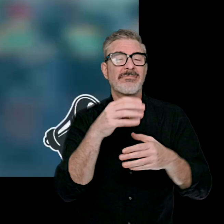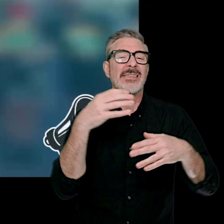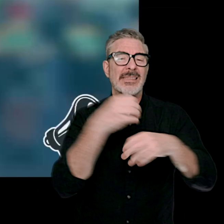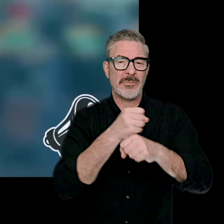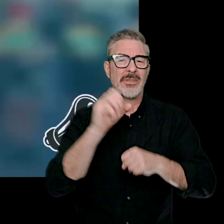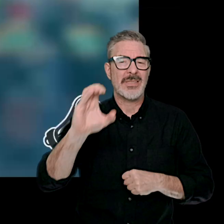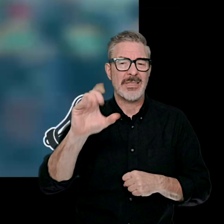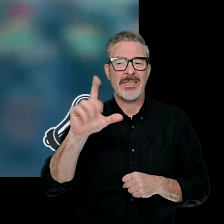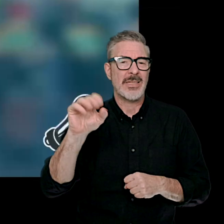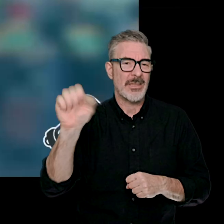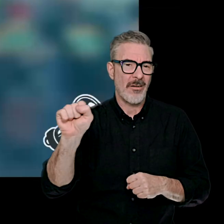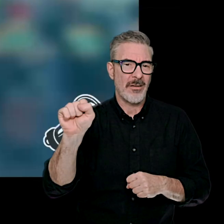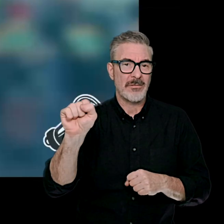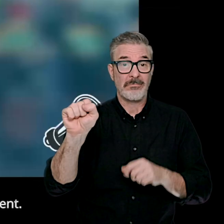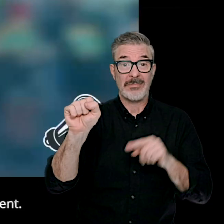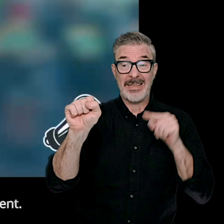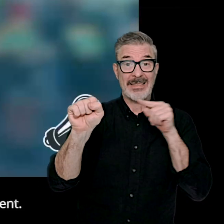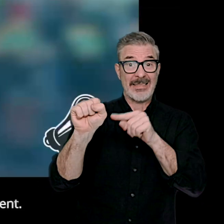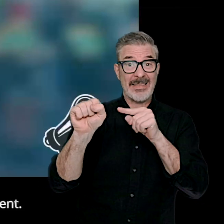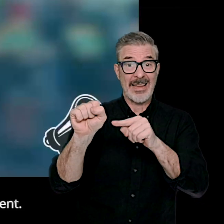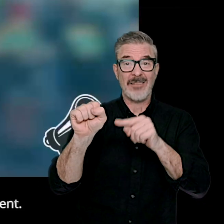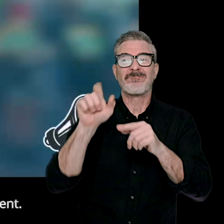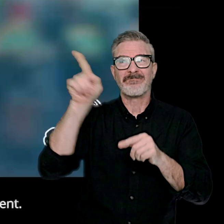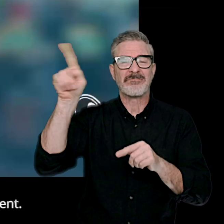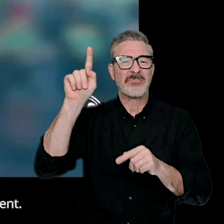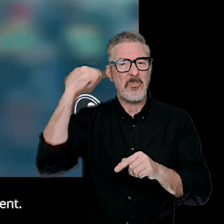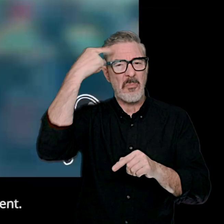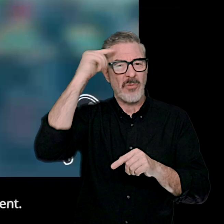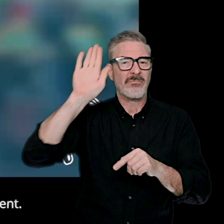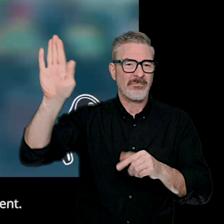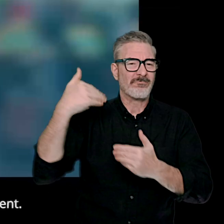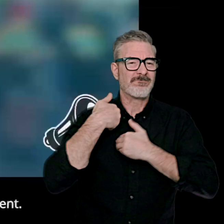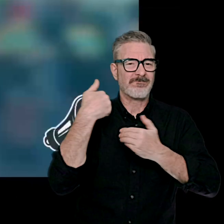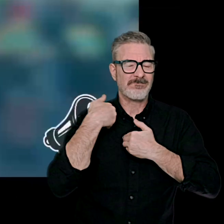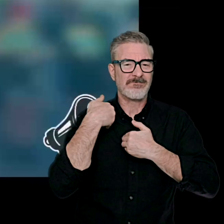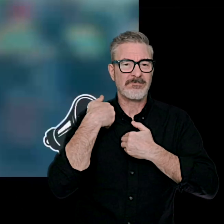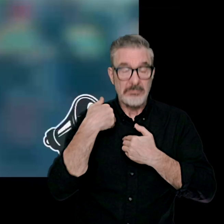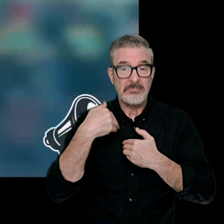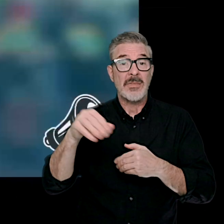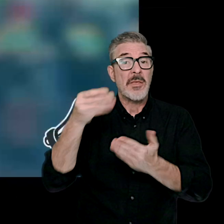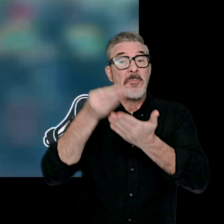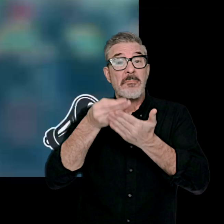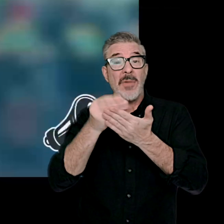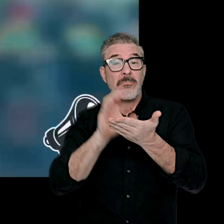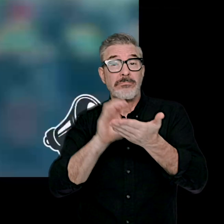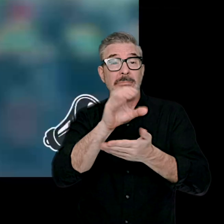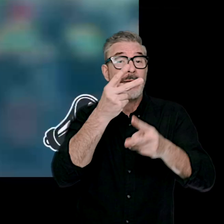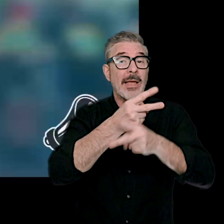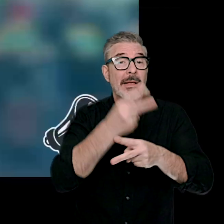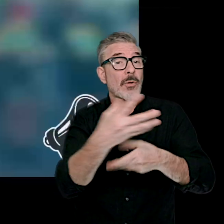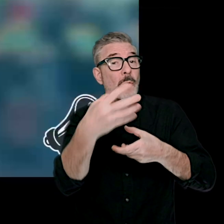CLOS is provided by an employer through pay or working notice, depending on your length of employment. And